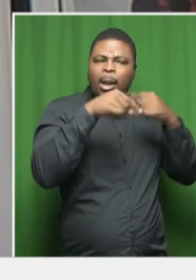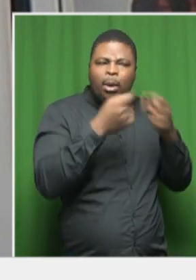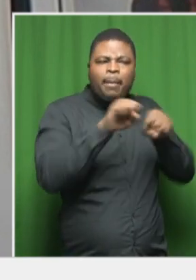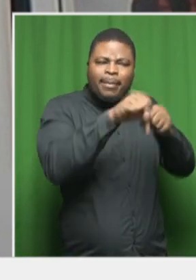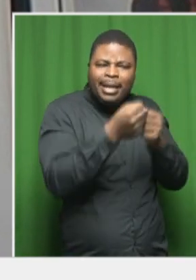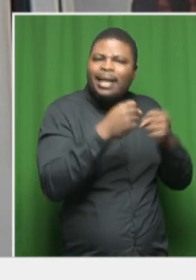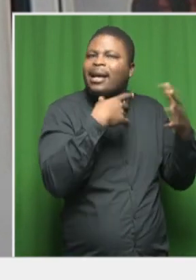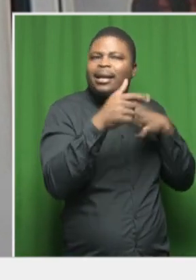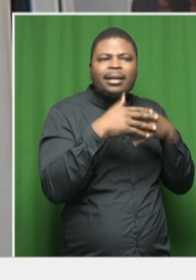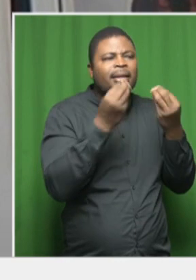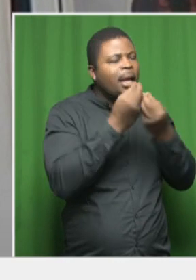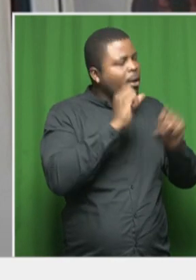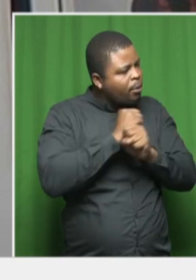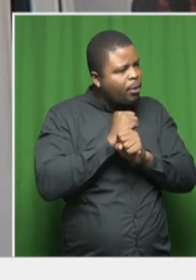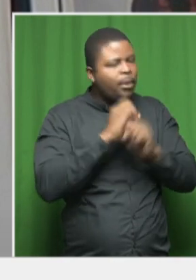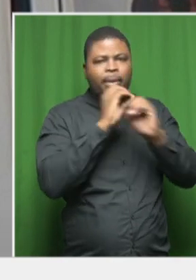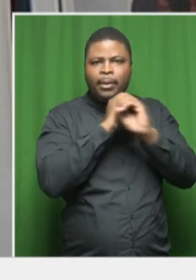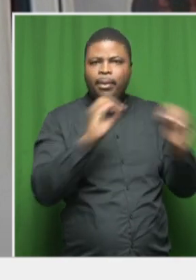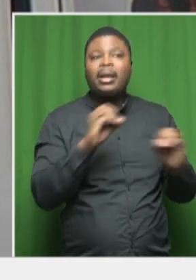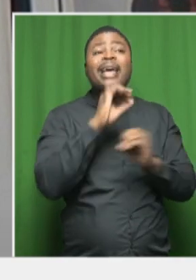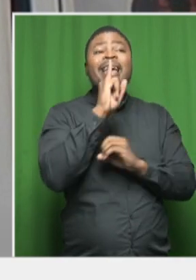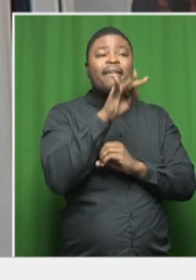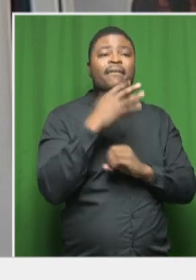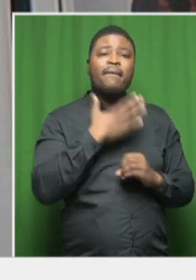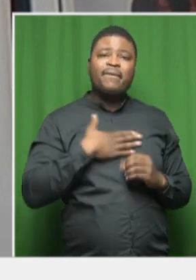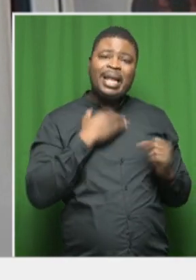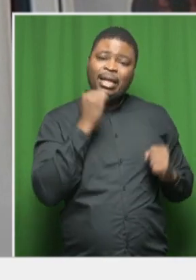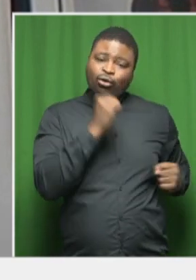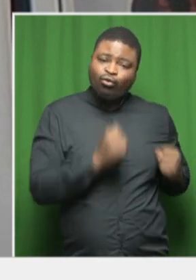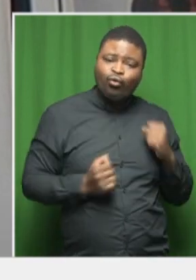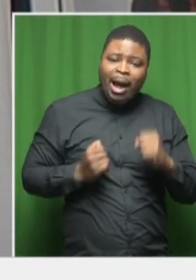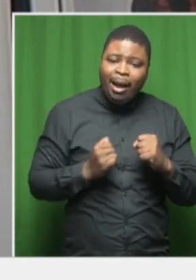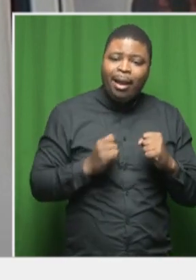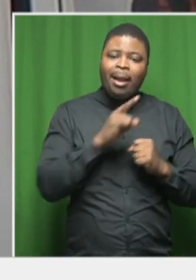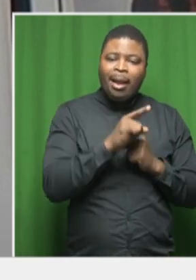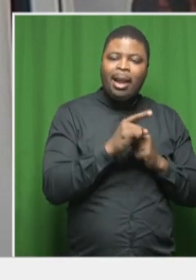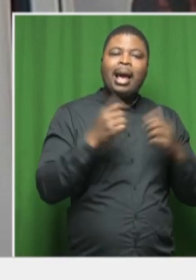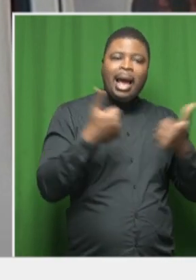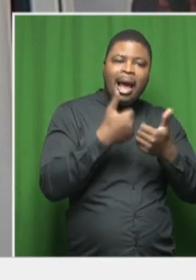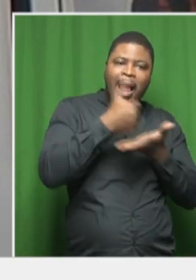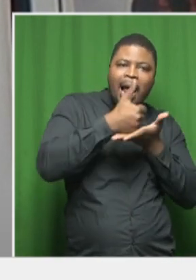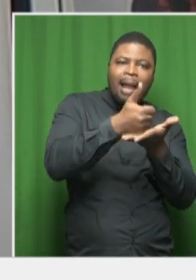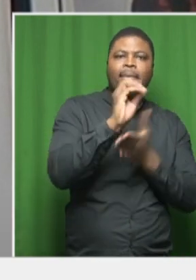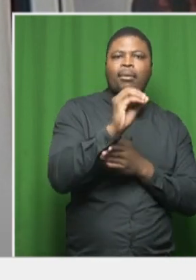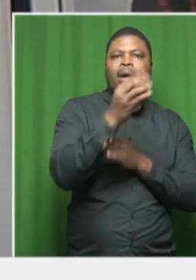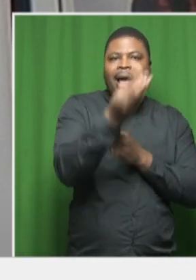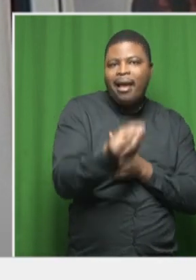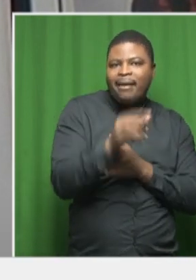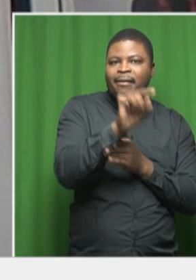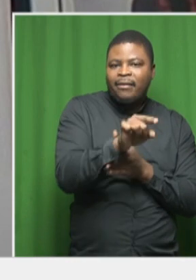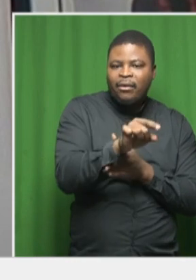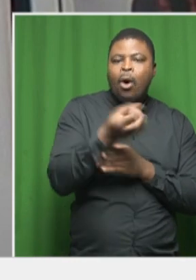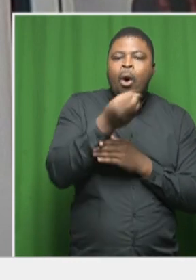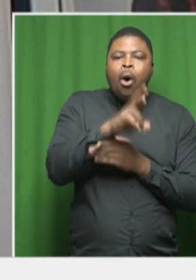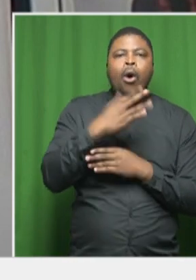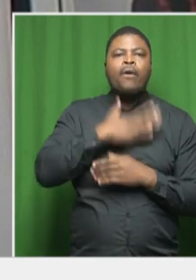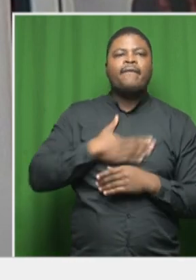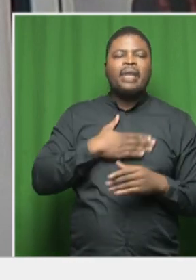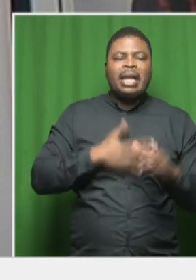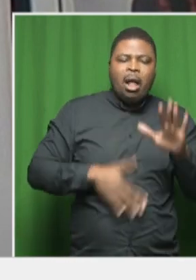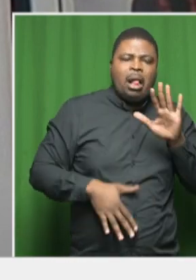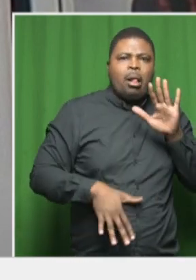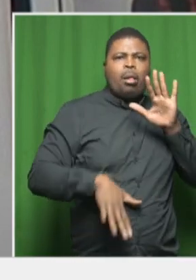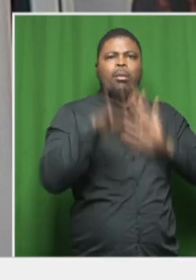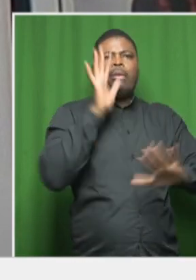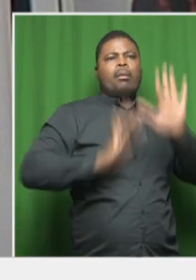And if you're struggling, there is always help. So although it might seem overwhelming and there are lots of